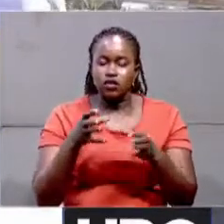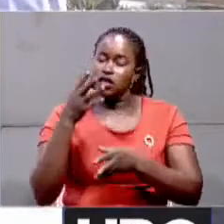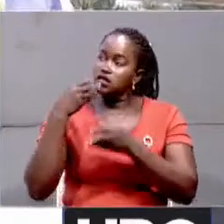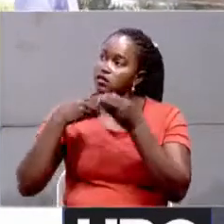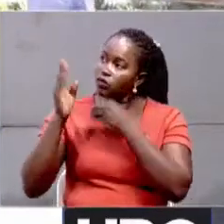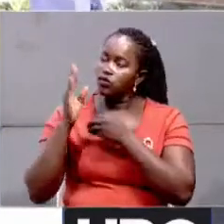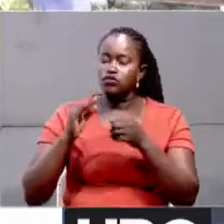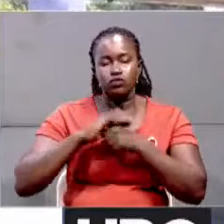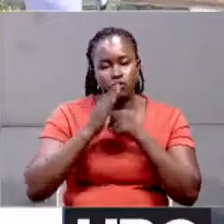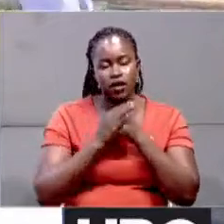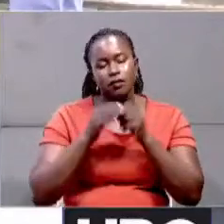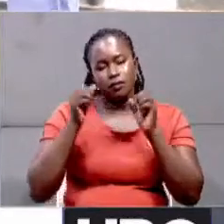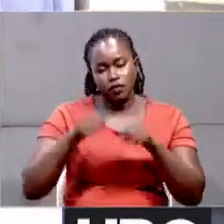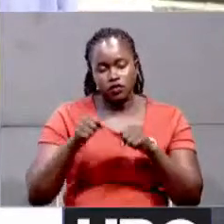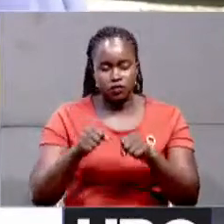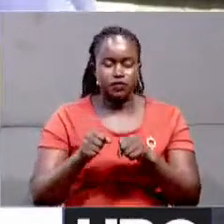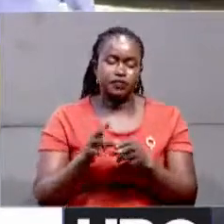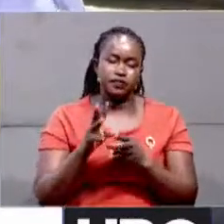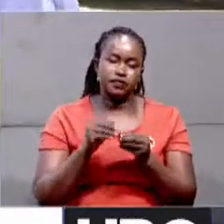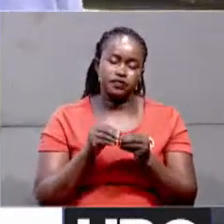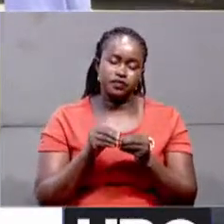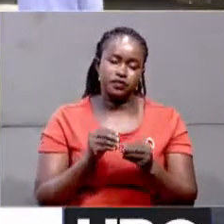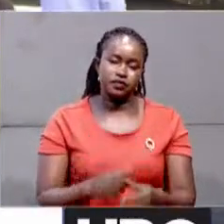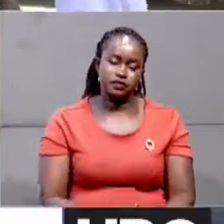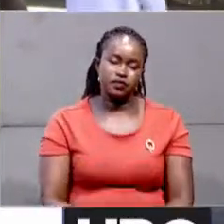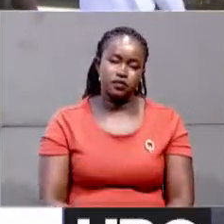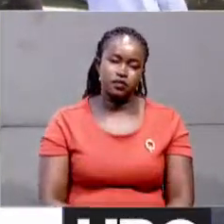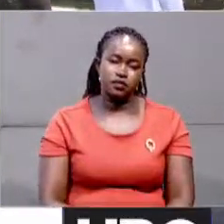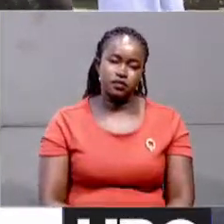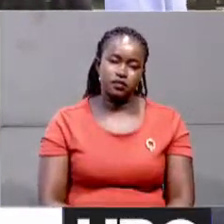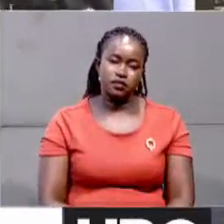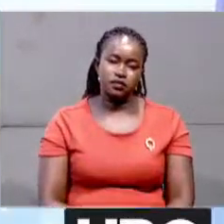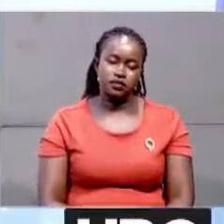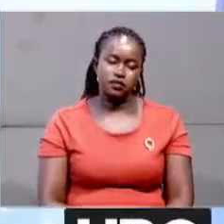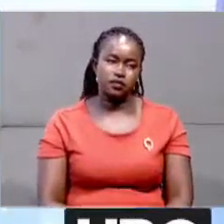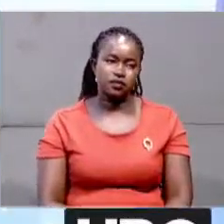Henry Okrut, UBC.